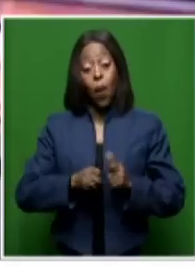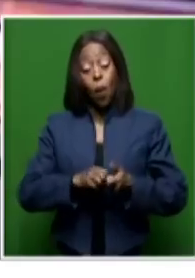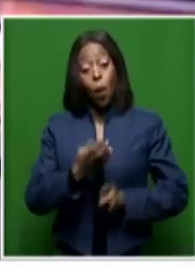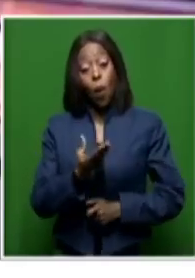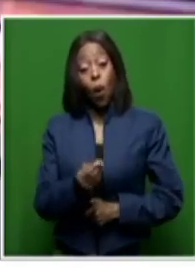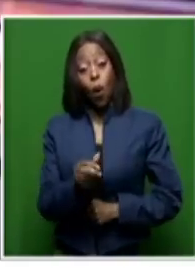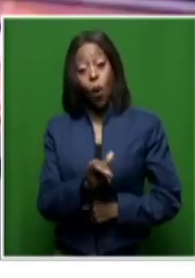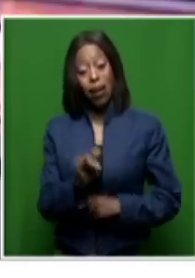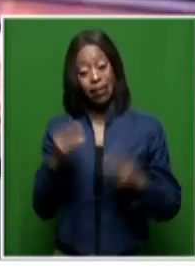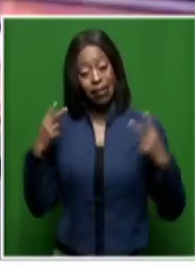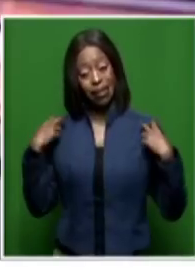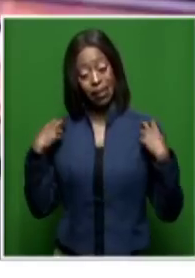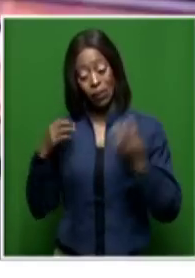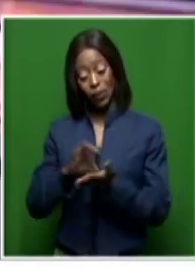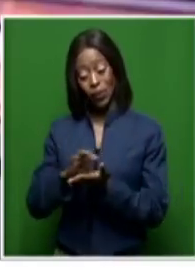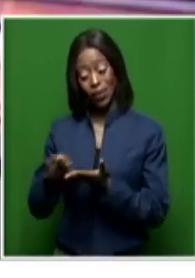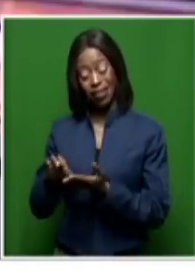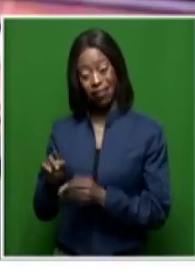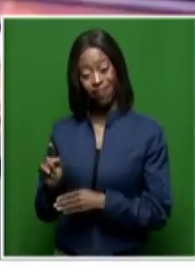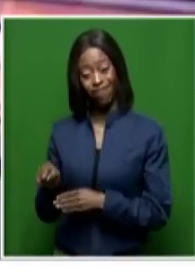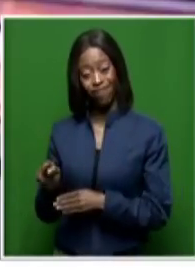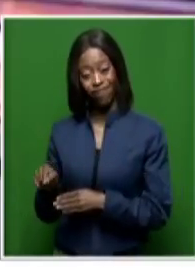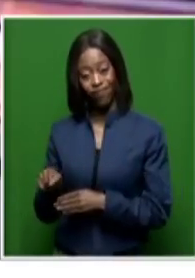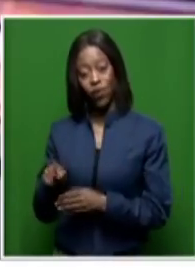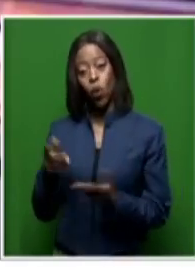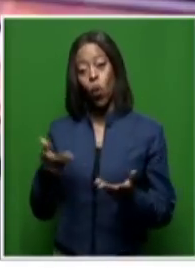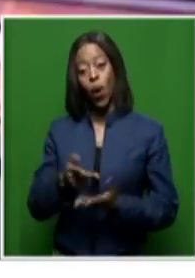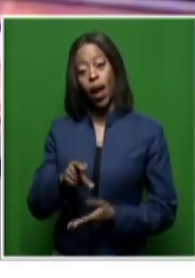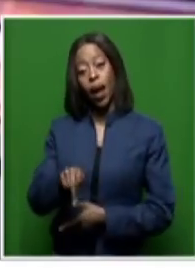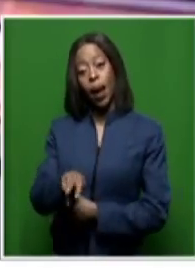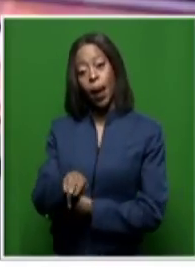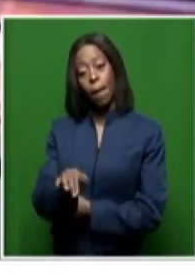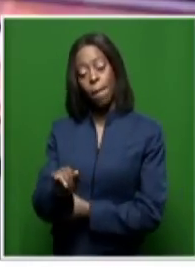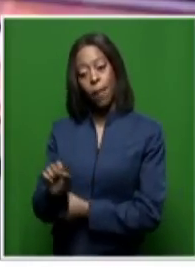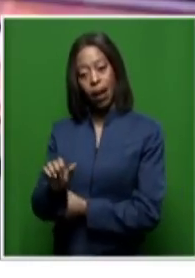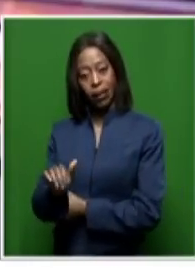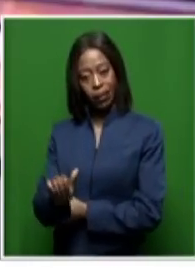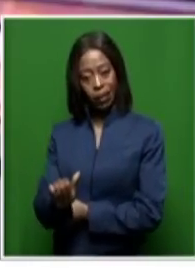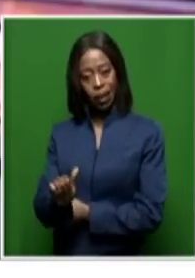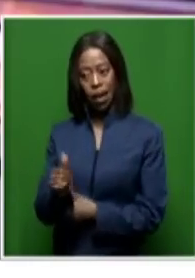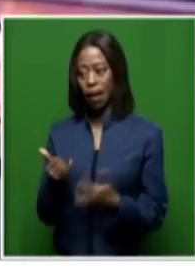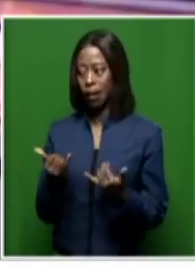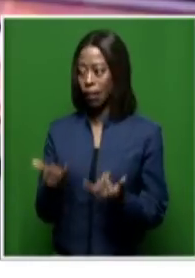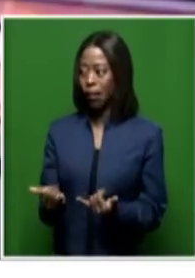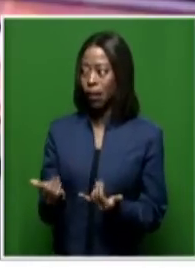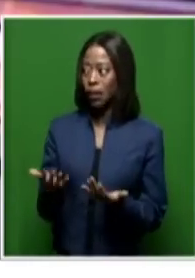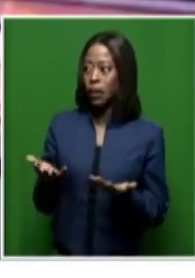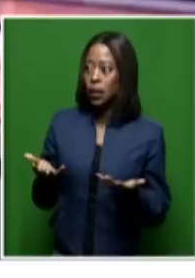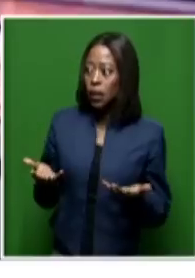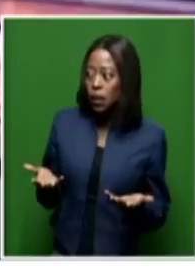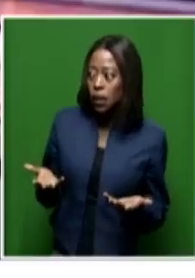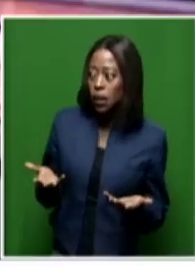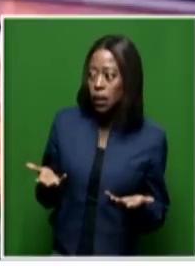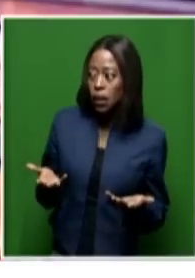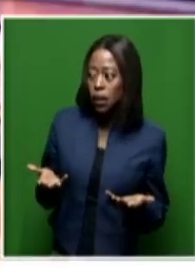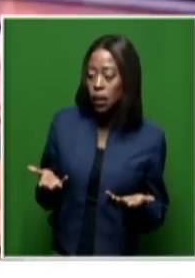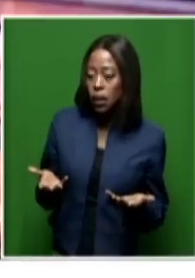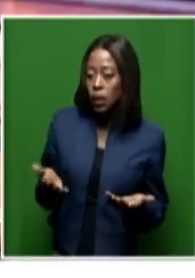others, the security contracts at PRASA, which partly it's a decision